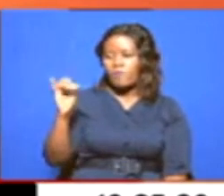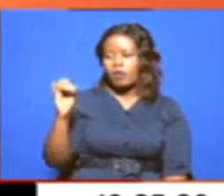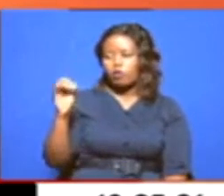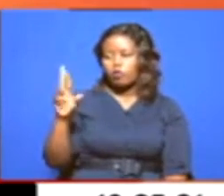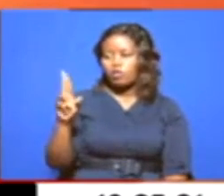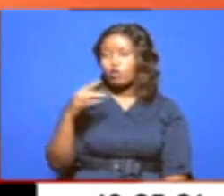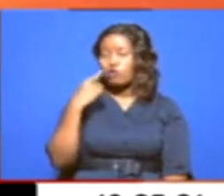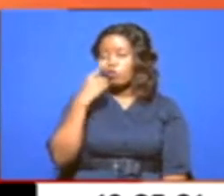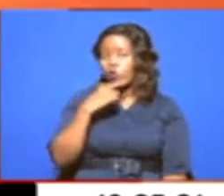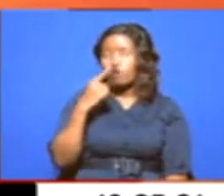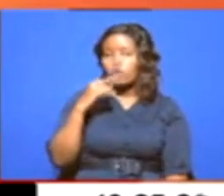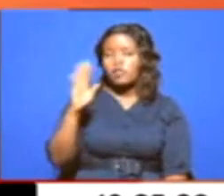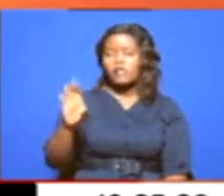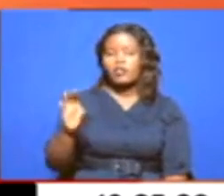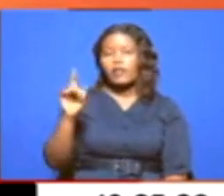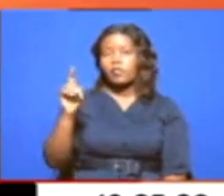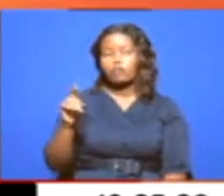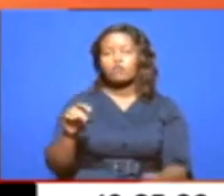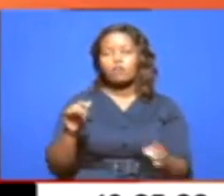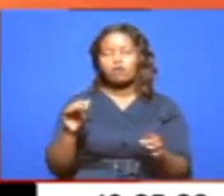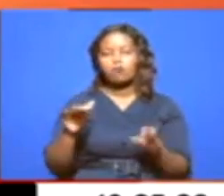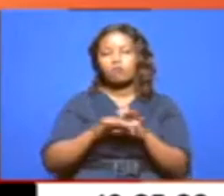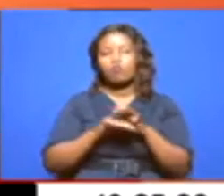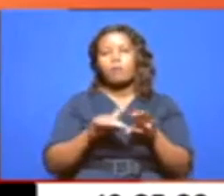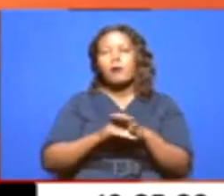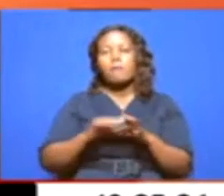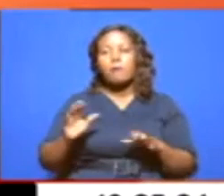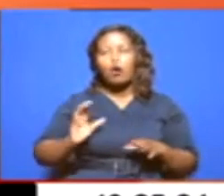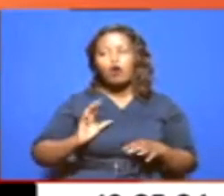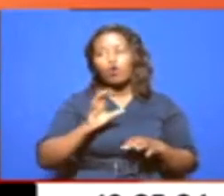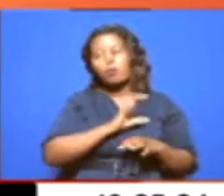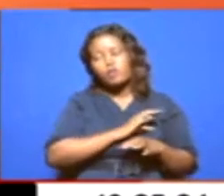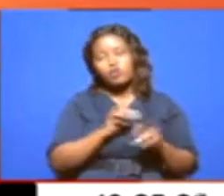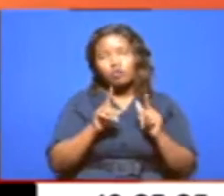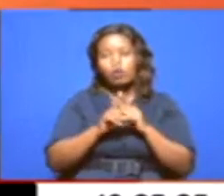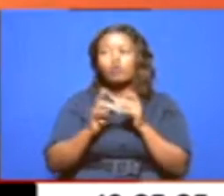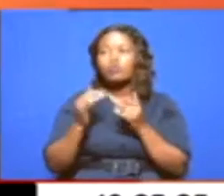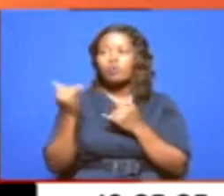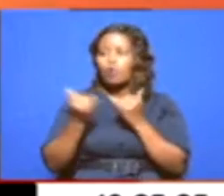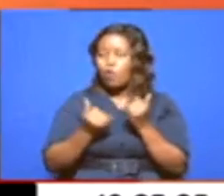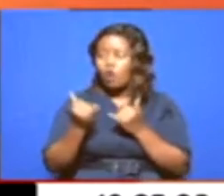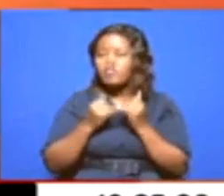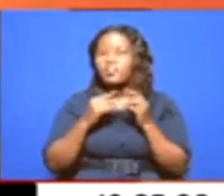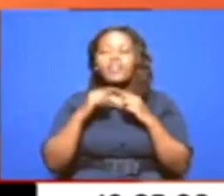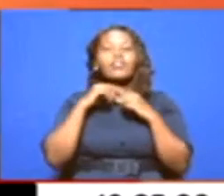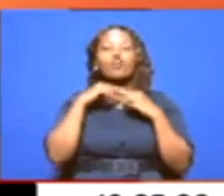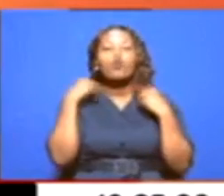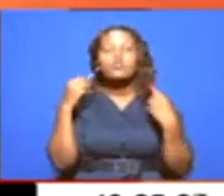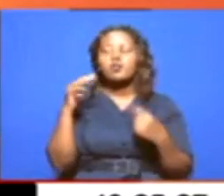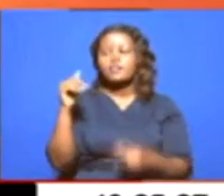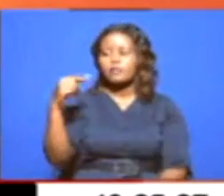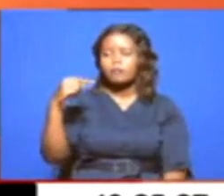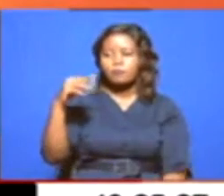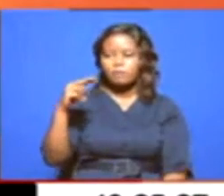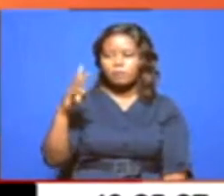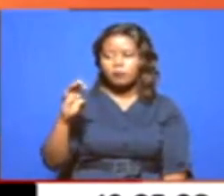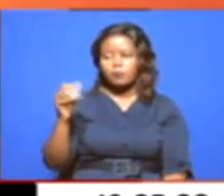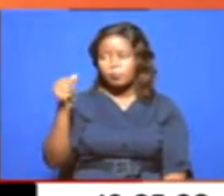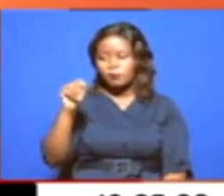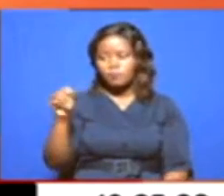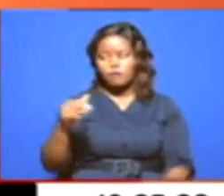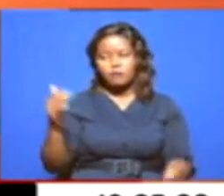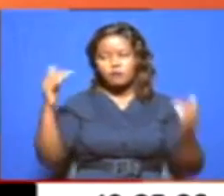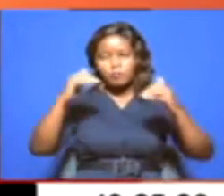member of the Athletics Kenya, and on Saturday hosting the Agnes Tirop Classic. It's a World Cross Country Tour Gold